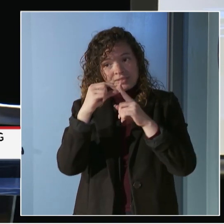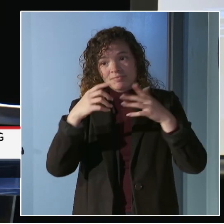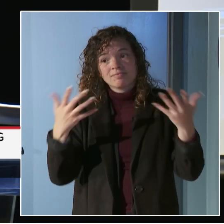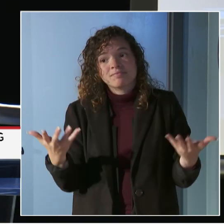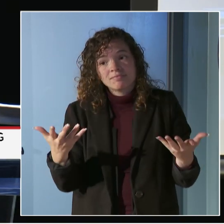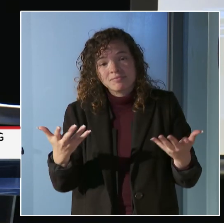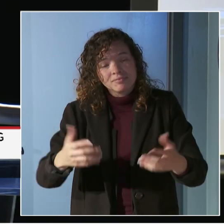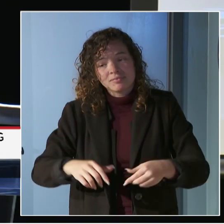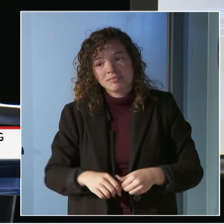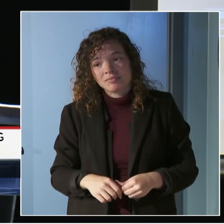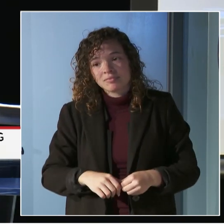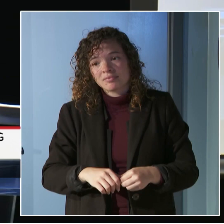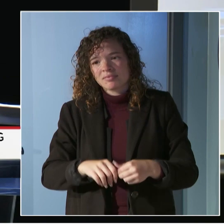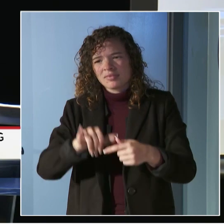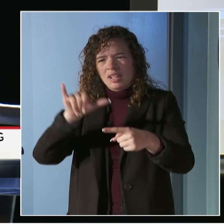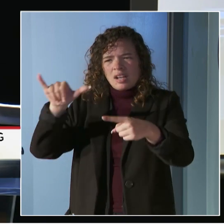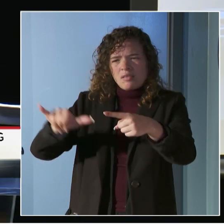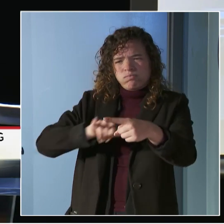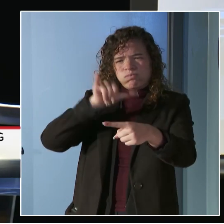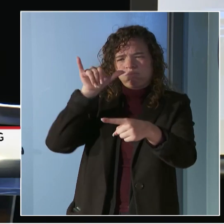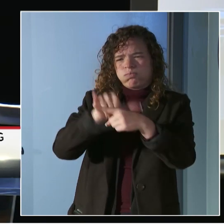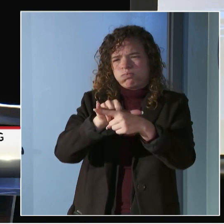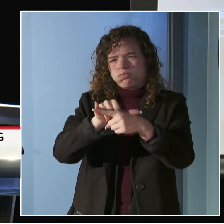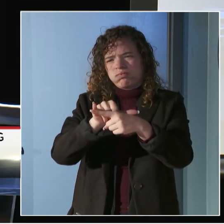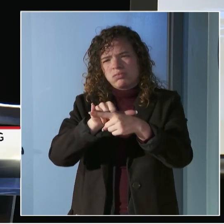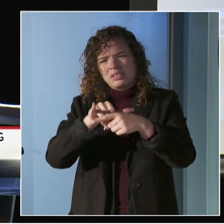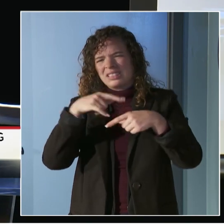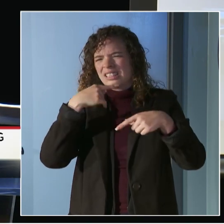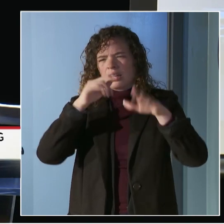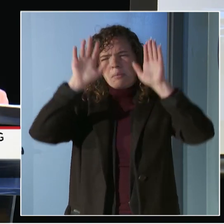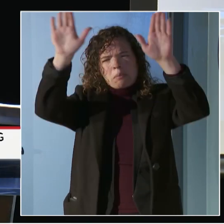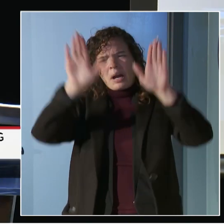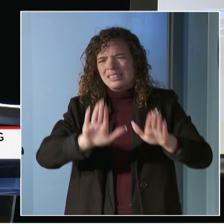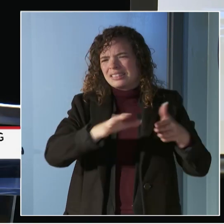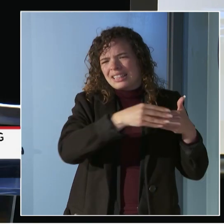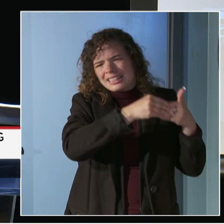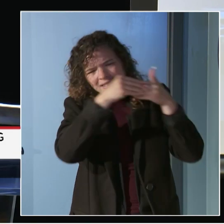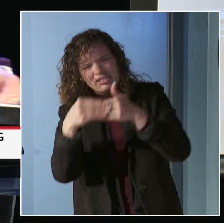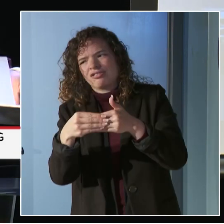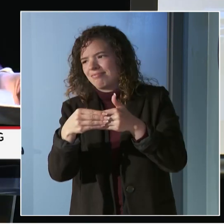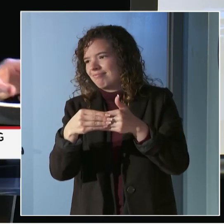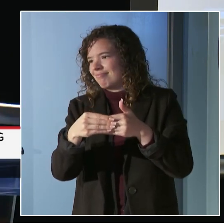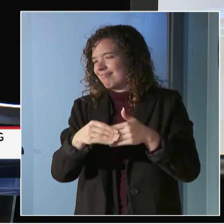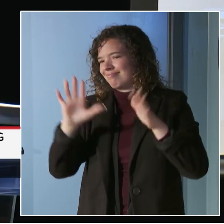indefatigable leader, Mr. Jim Knight.